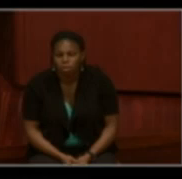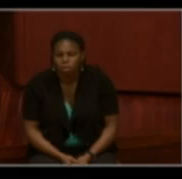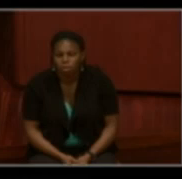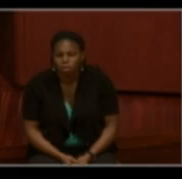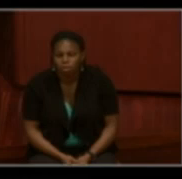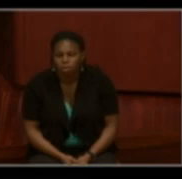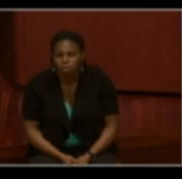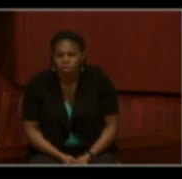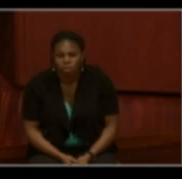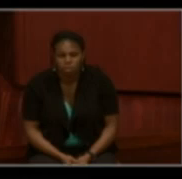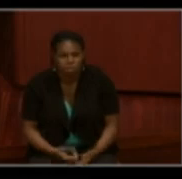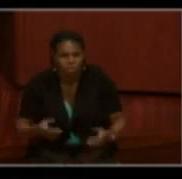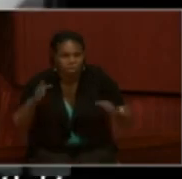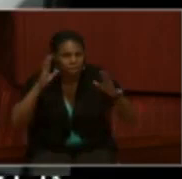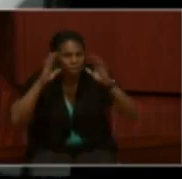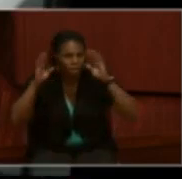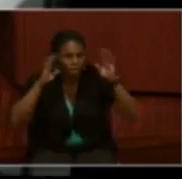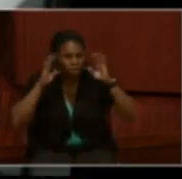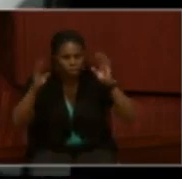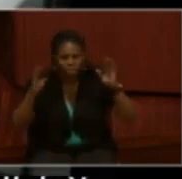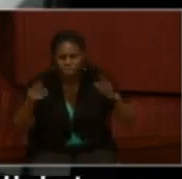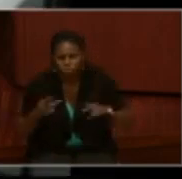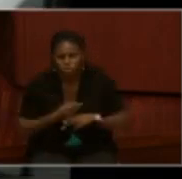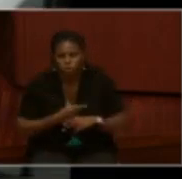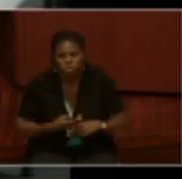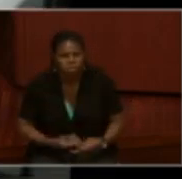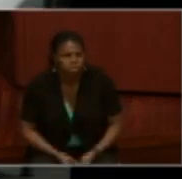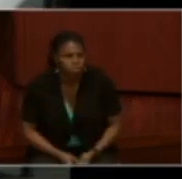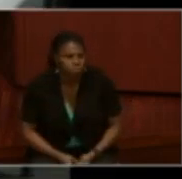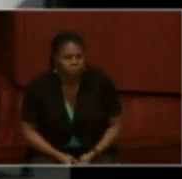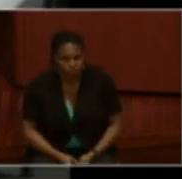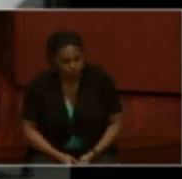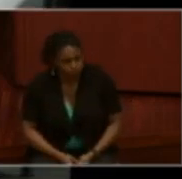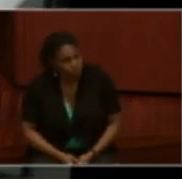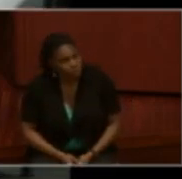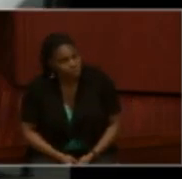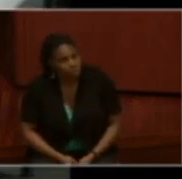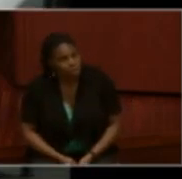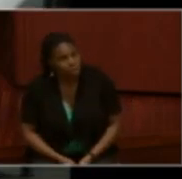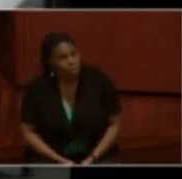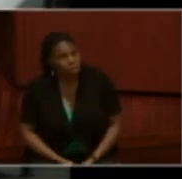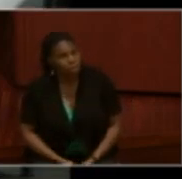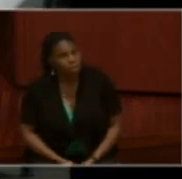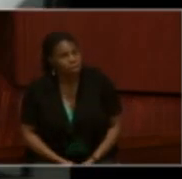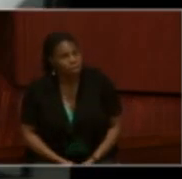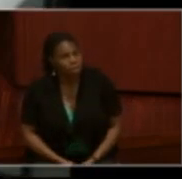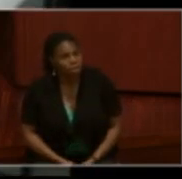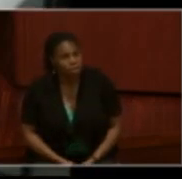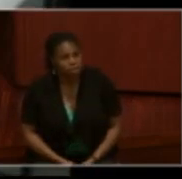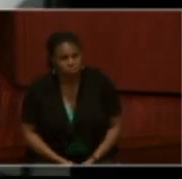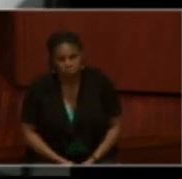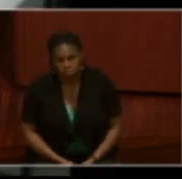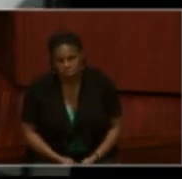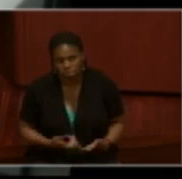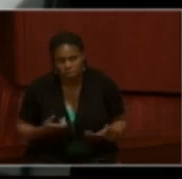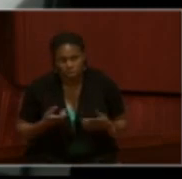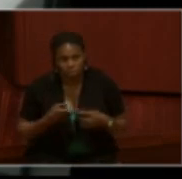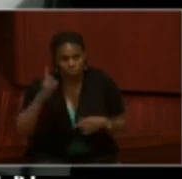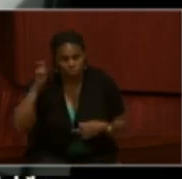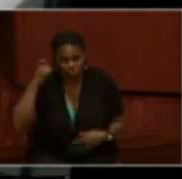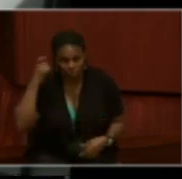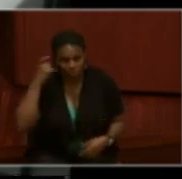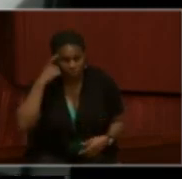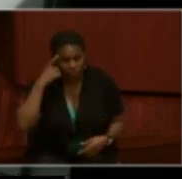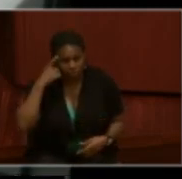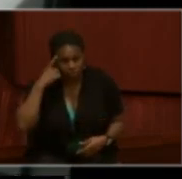Hello again. I'm here to discuss with you the records of former civil servants of the government